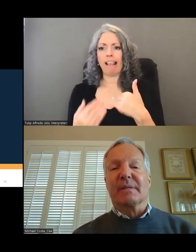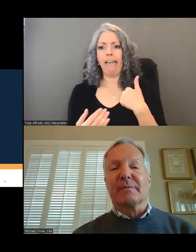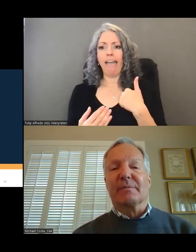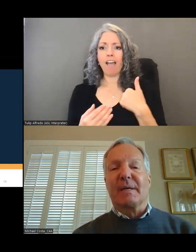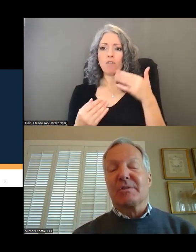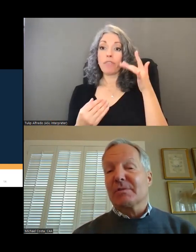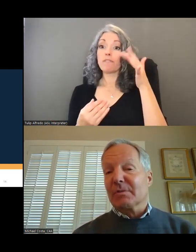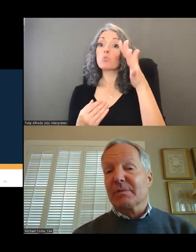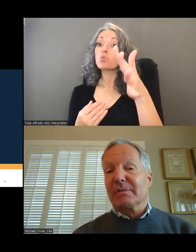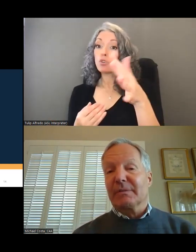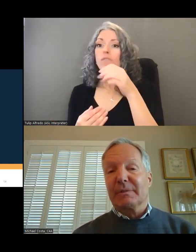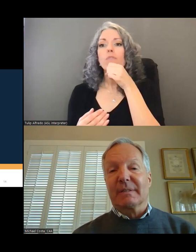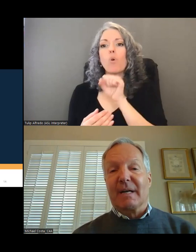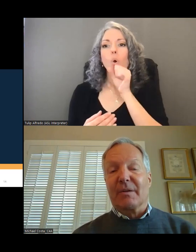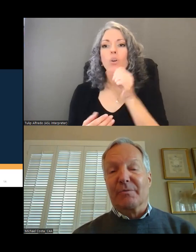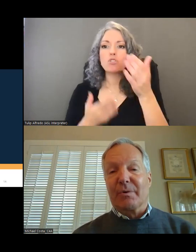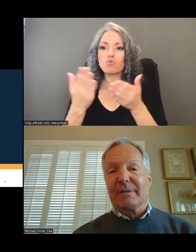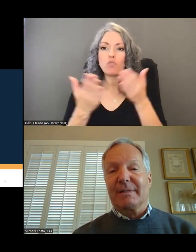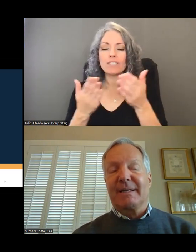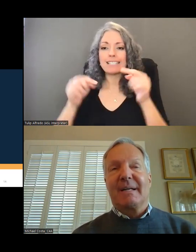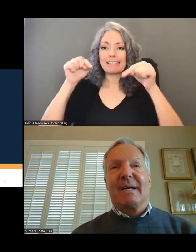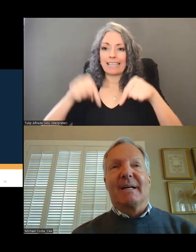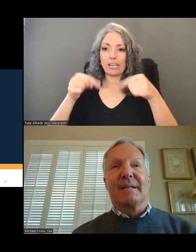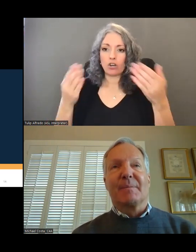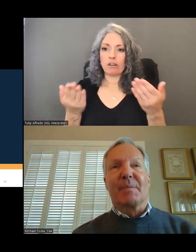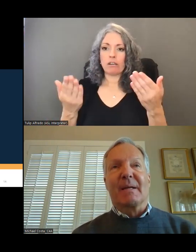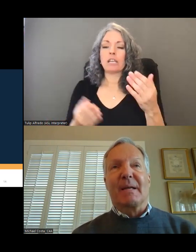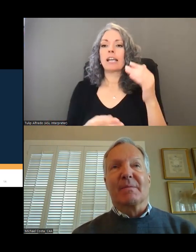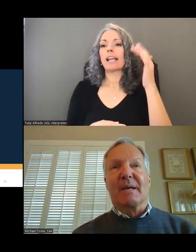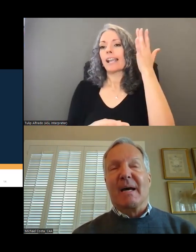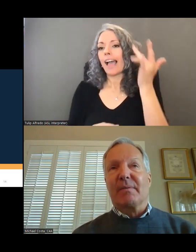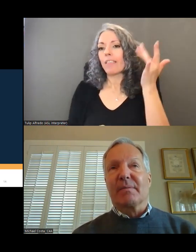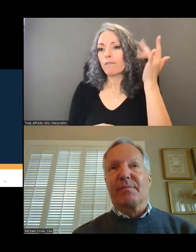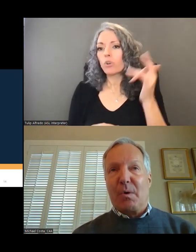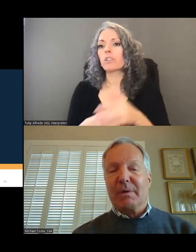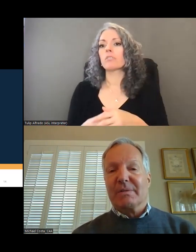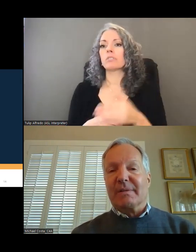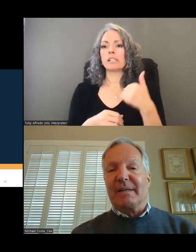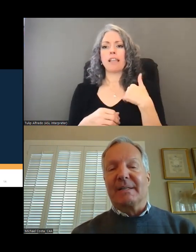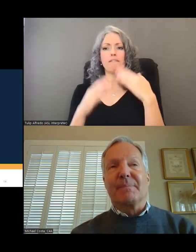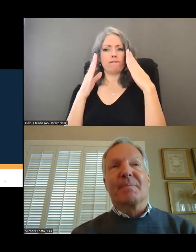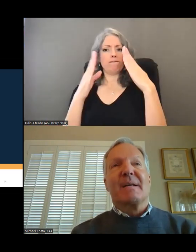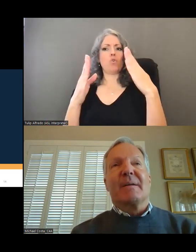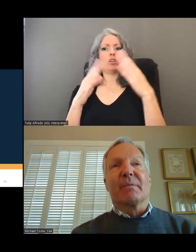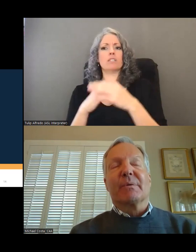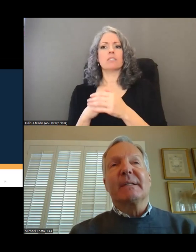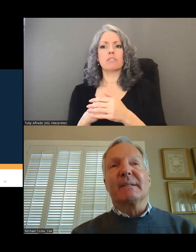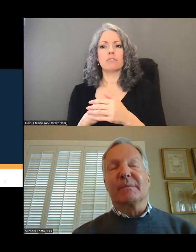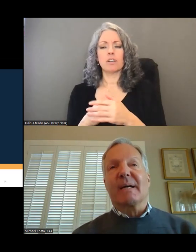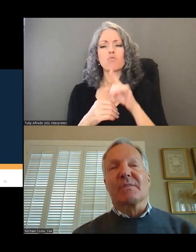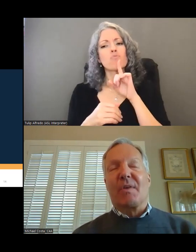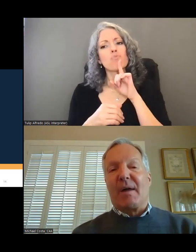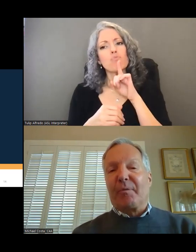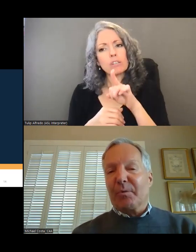future of aging service delivery in California. And to have a focus that